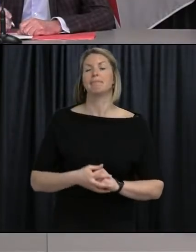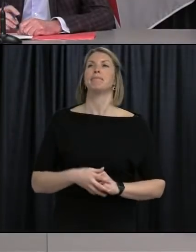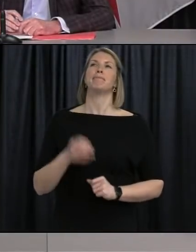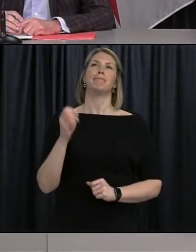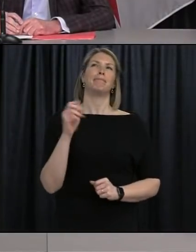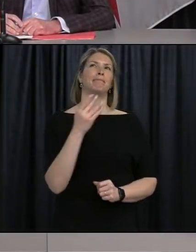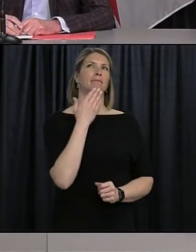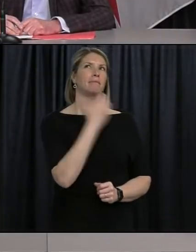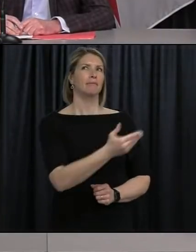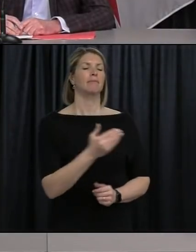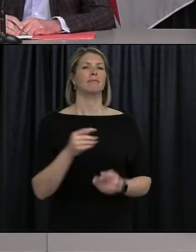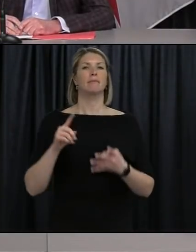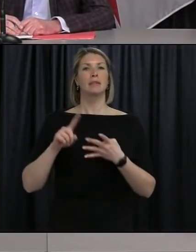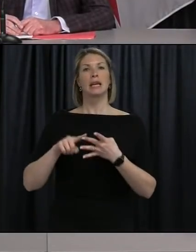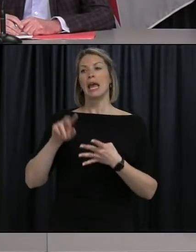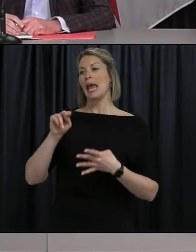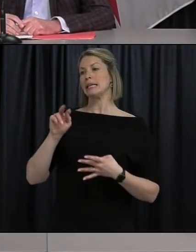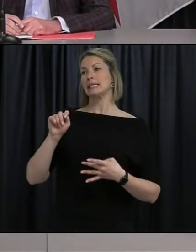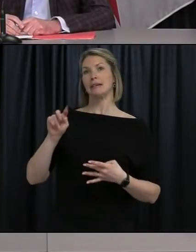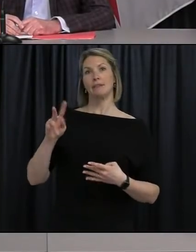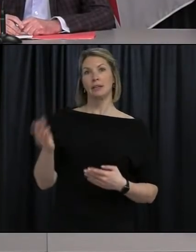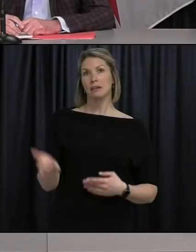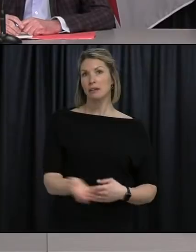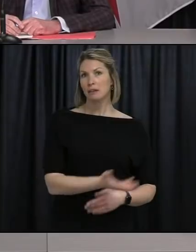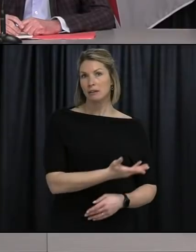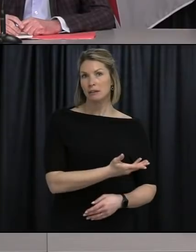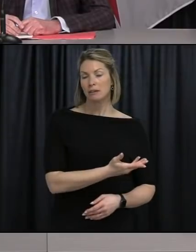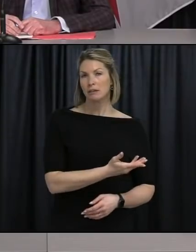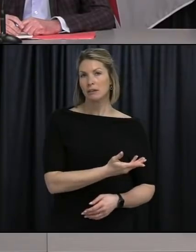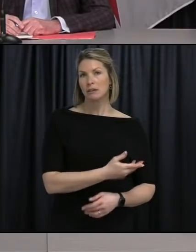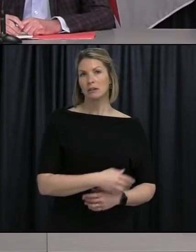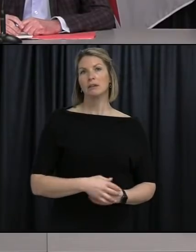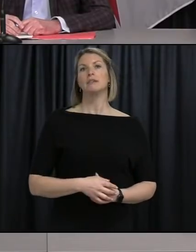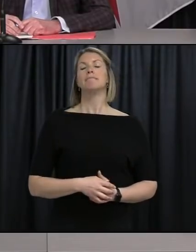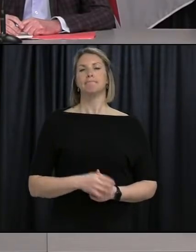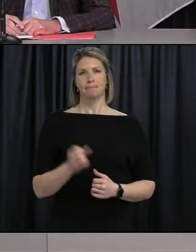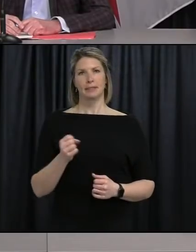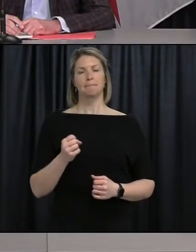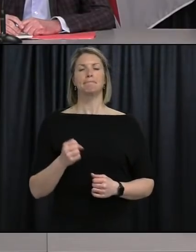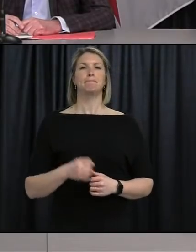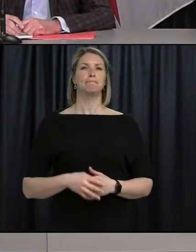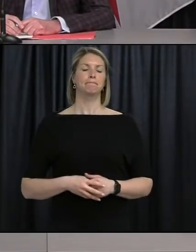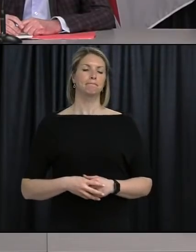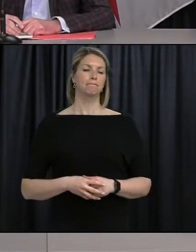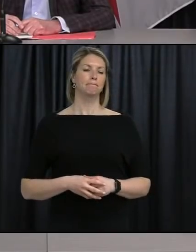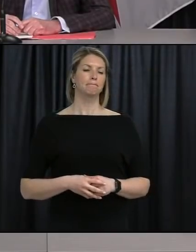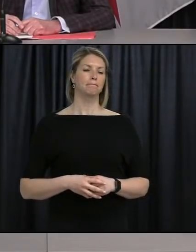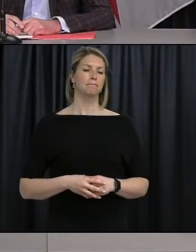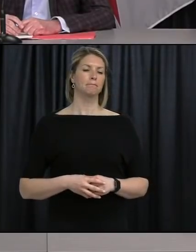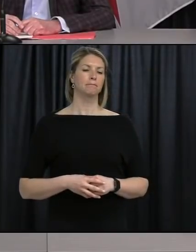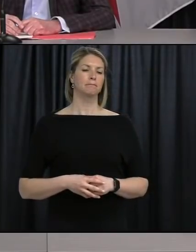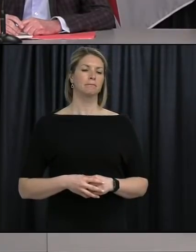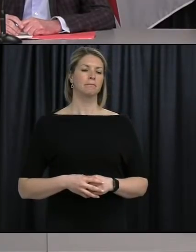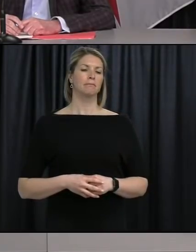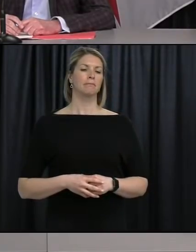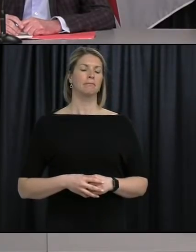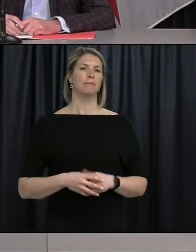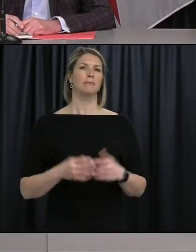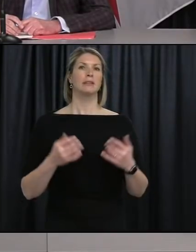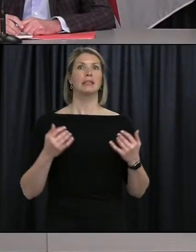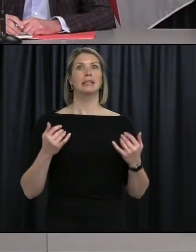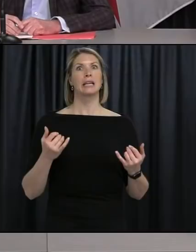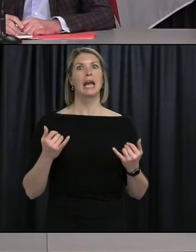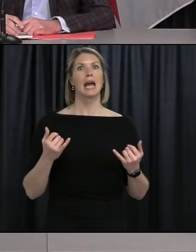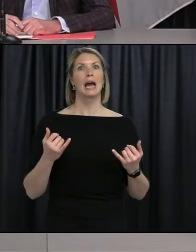Kellyanne Roberts with NTV. Do you have a final question? Yes. As we head into hopefully warmer months and